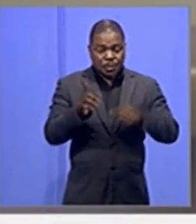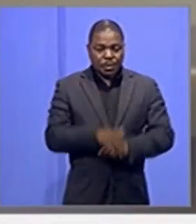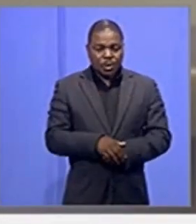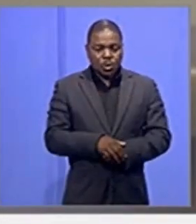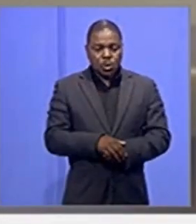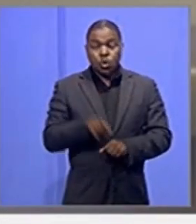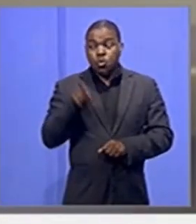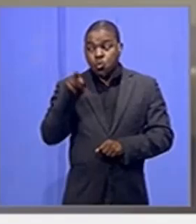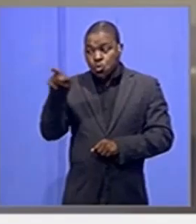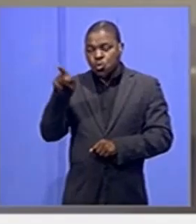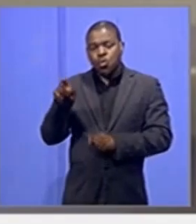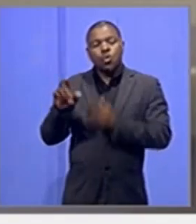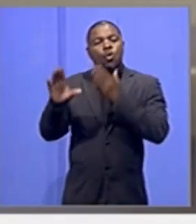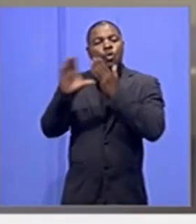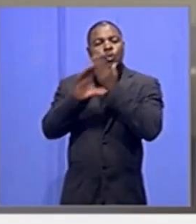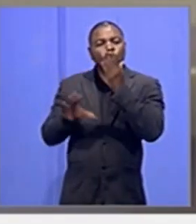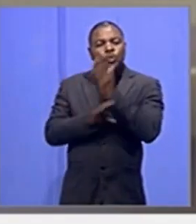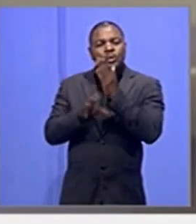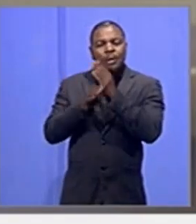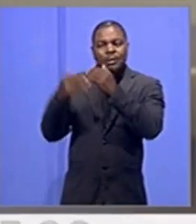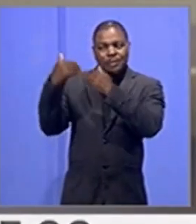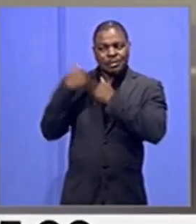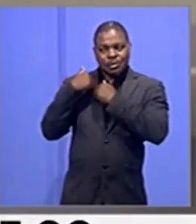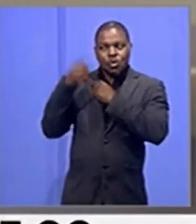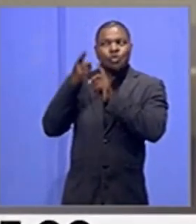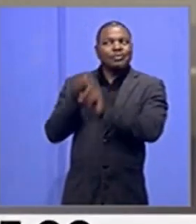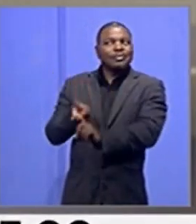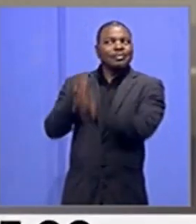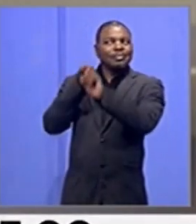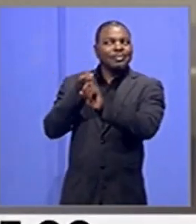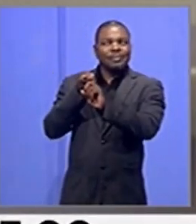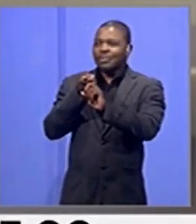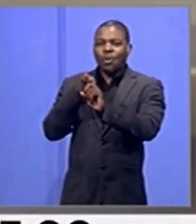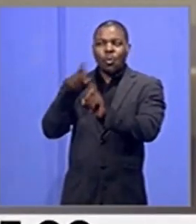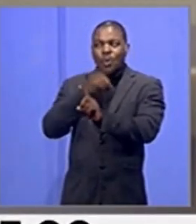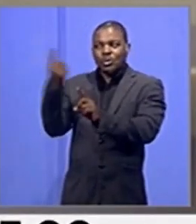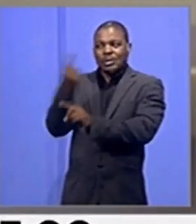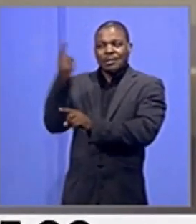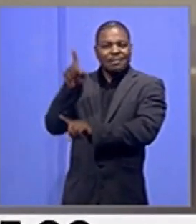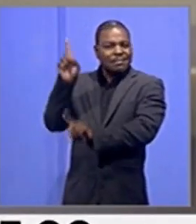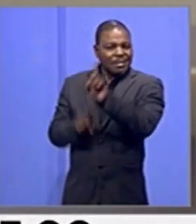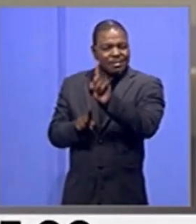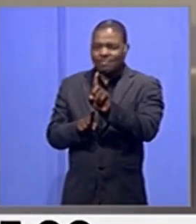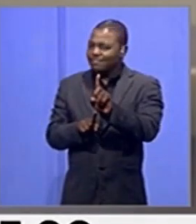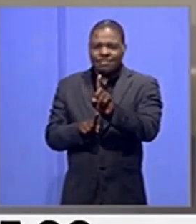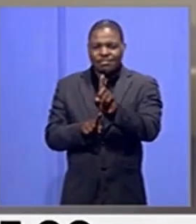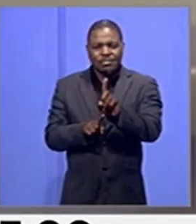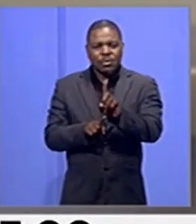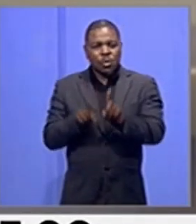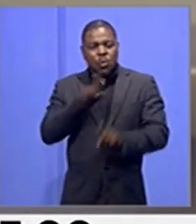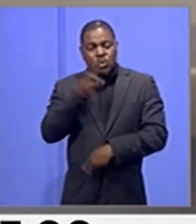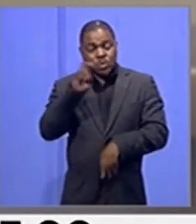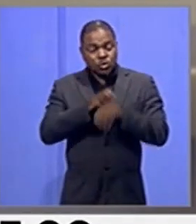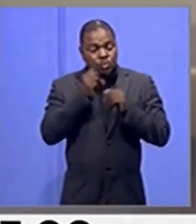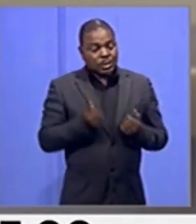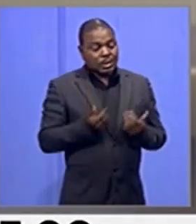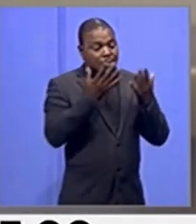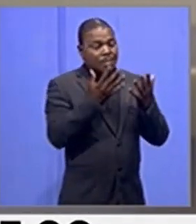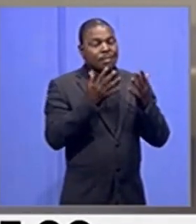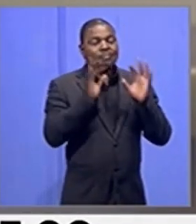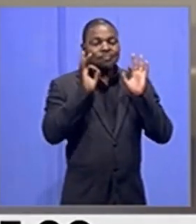constitutional obligations, they don't get suspended simply because of your own failure to provide enough